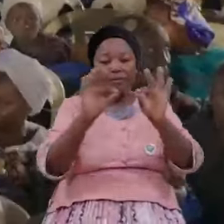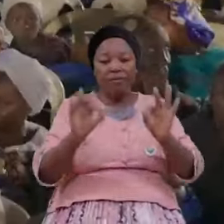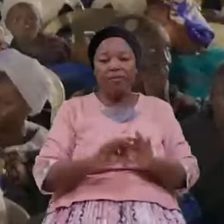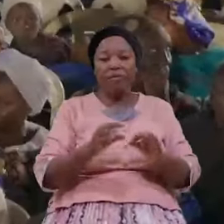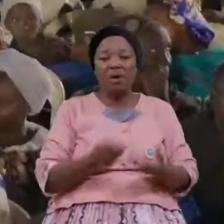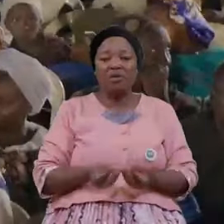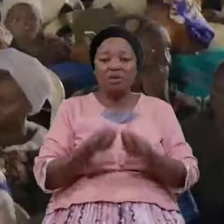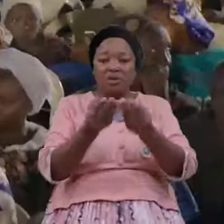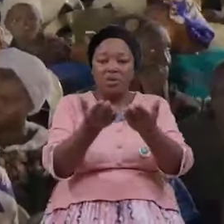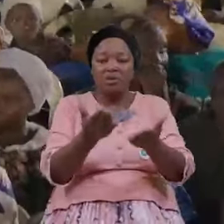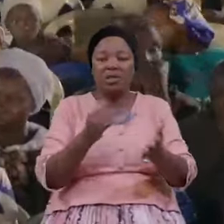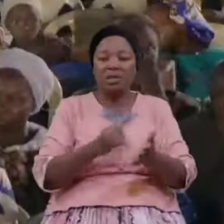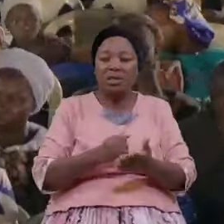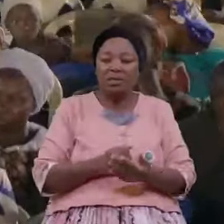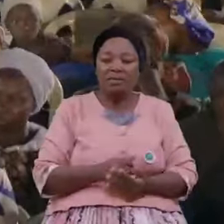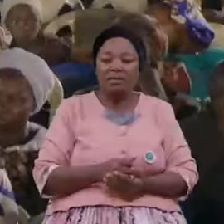with Christ.